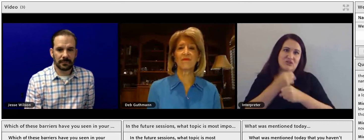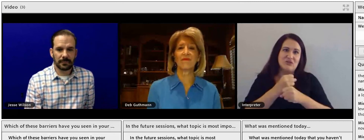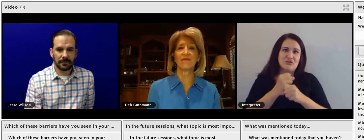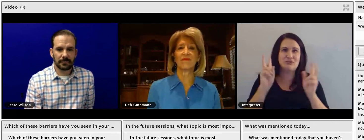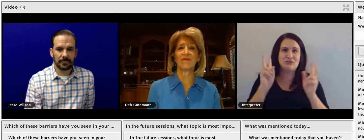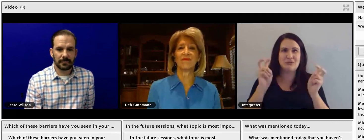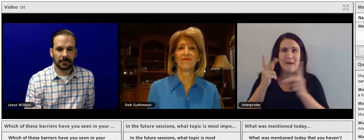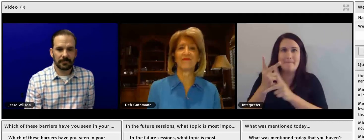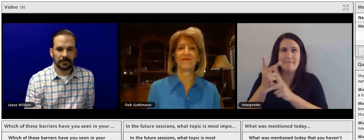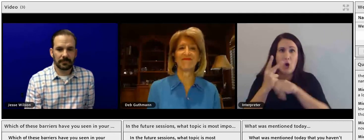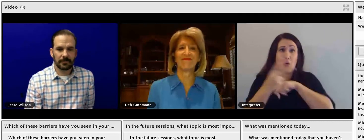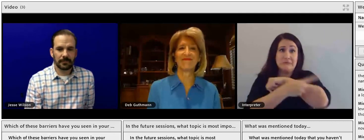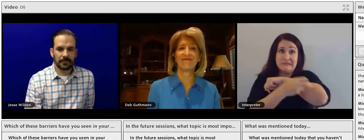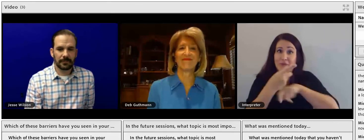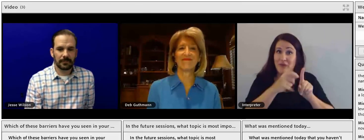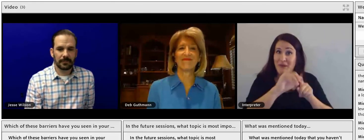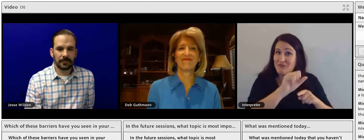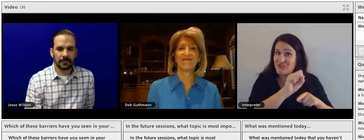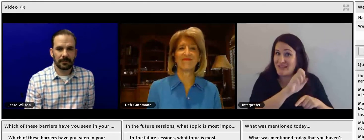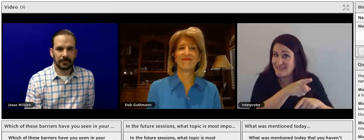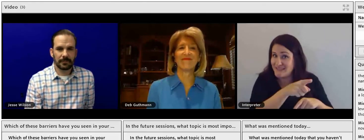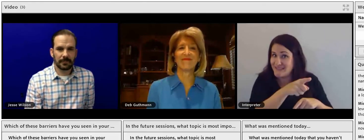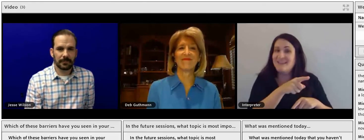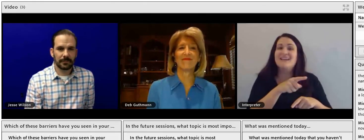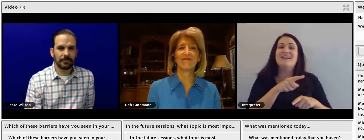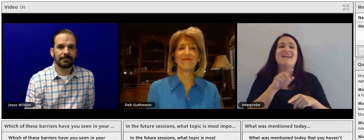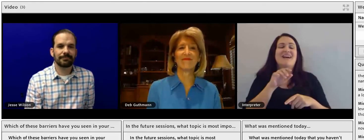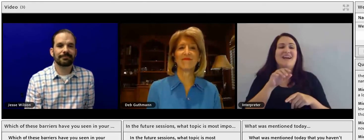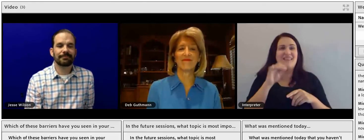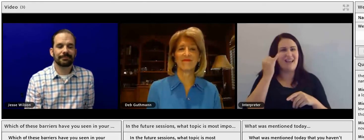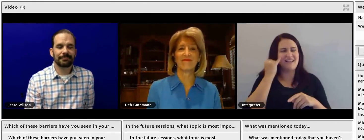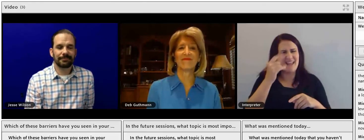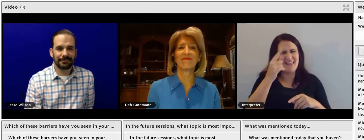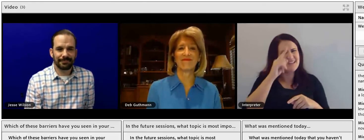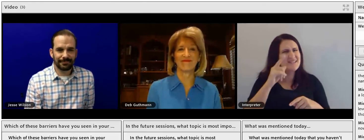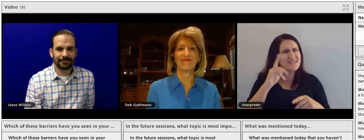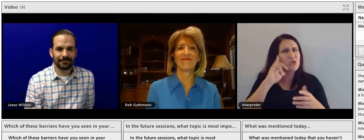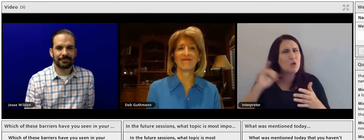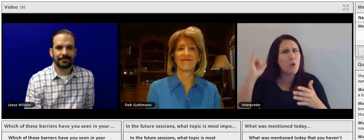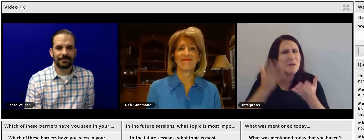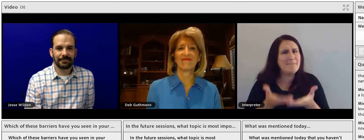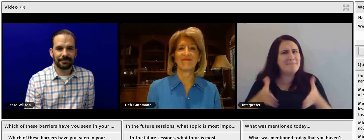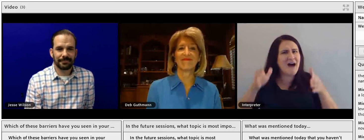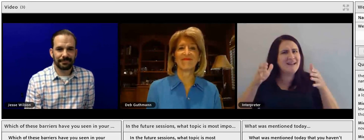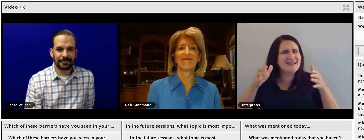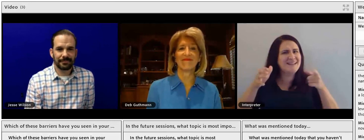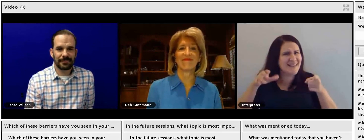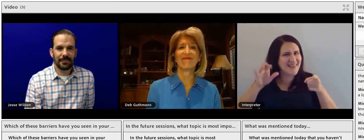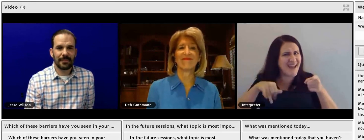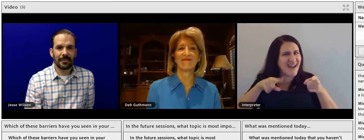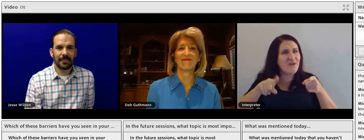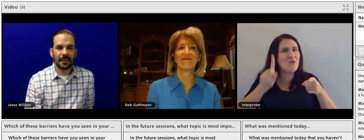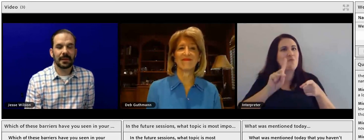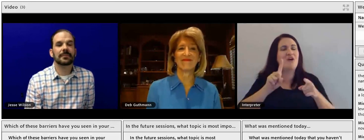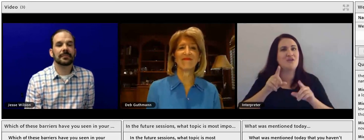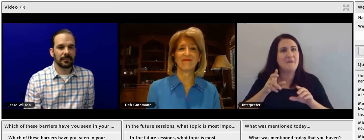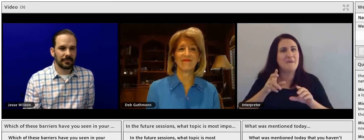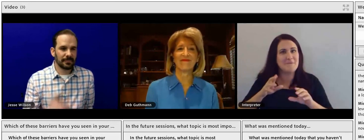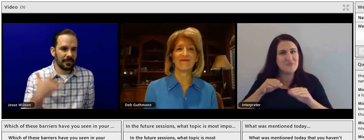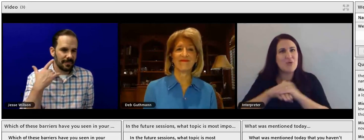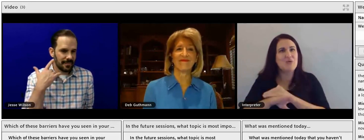from Jesse the idea of having I think it's called the golden bucket, where you go to intergroup meetings